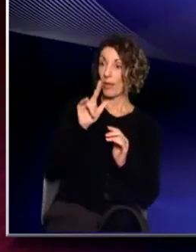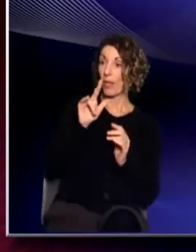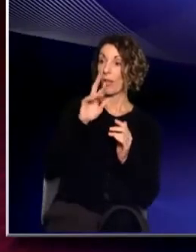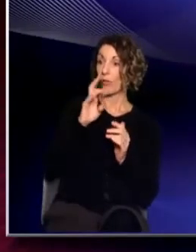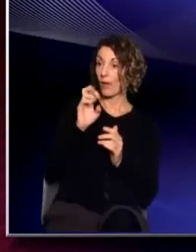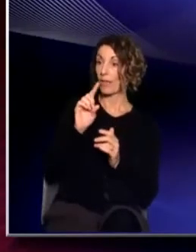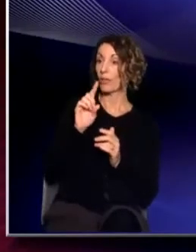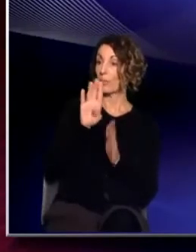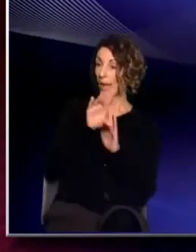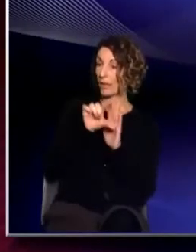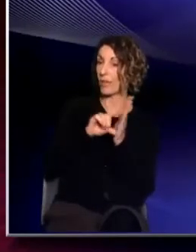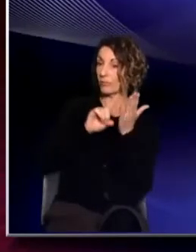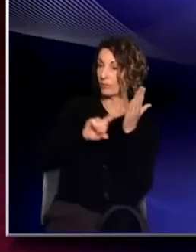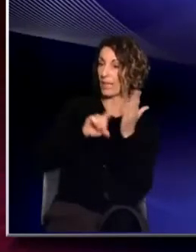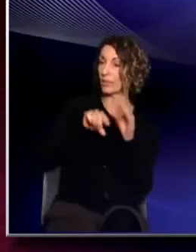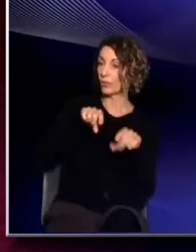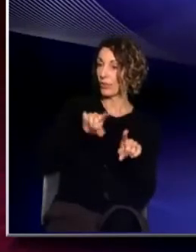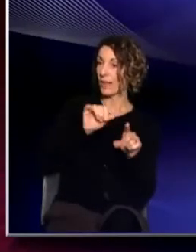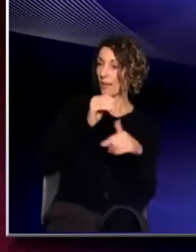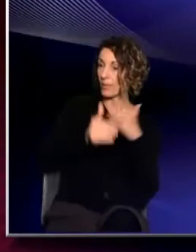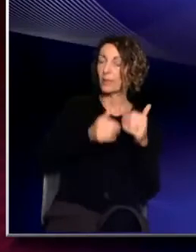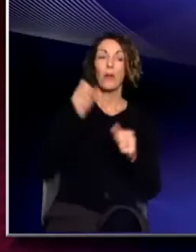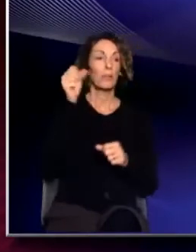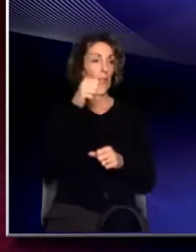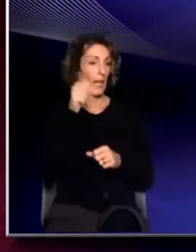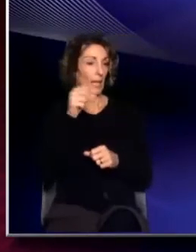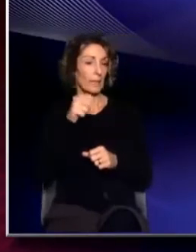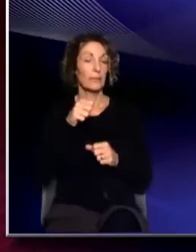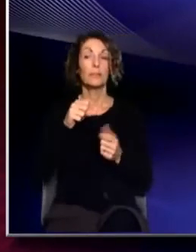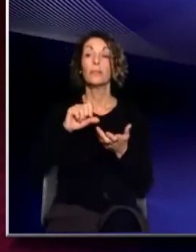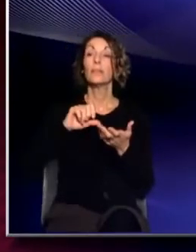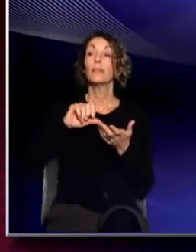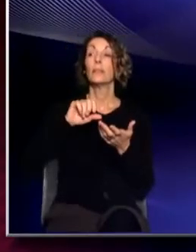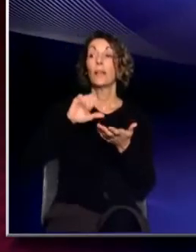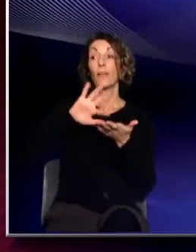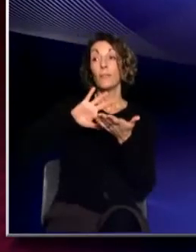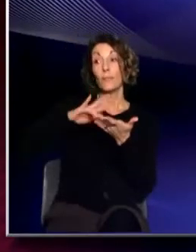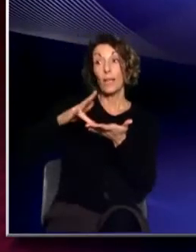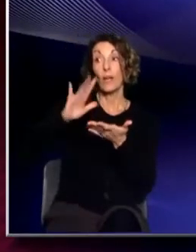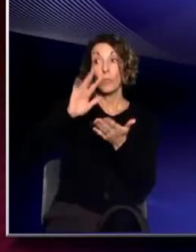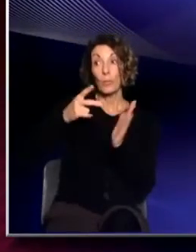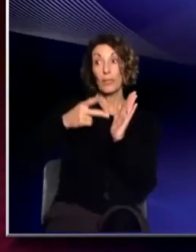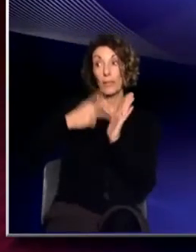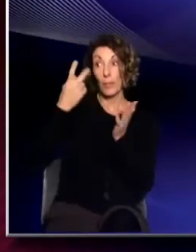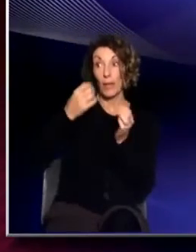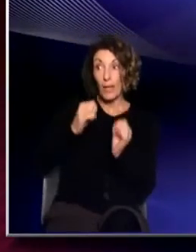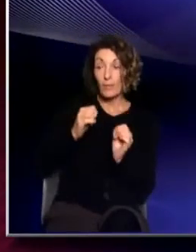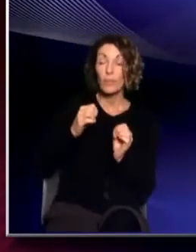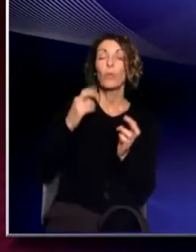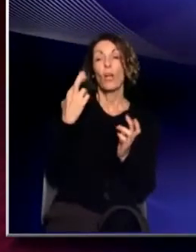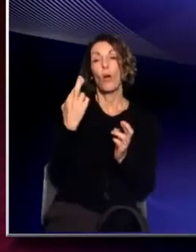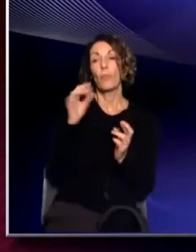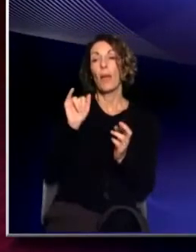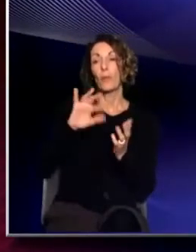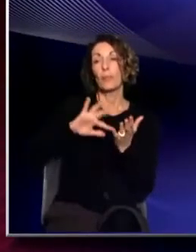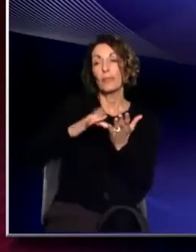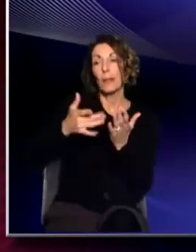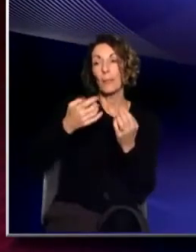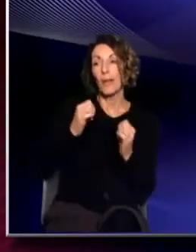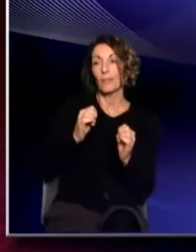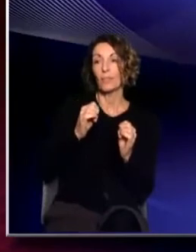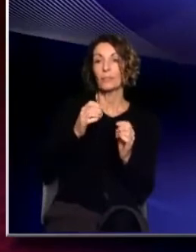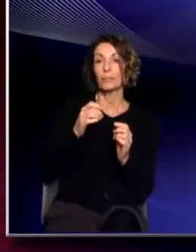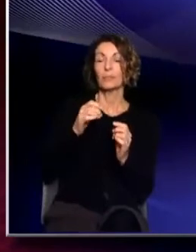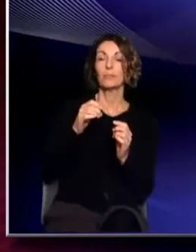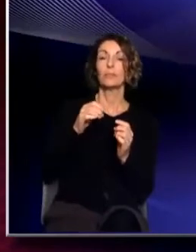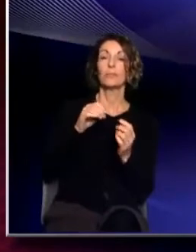sir. So even though obviously the fingerprints would be duplicative, we'd hope they'd be duplicative, the cards themselves anyway,